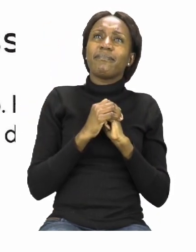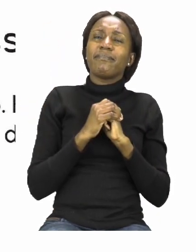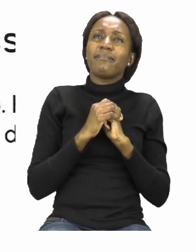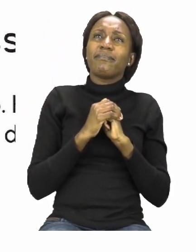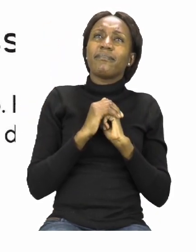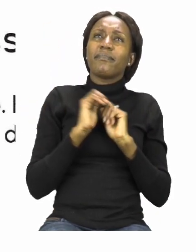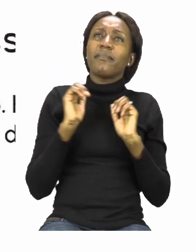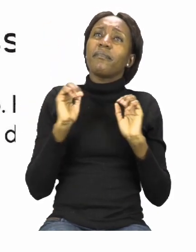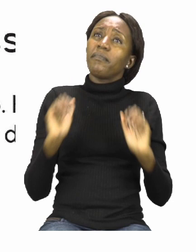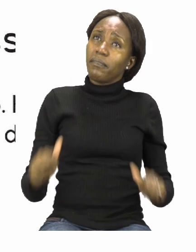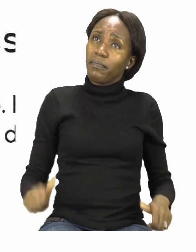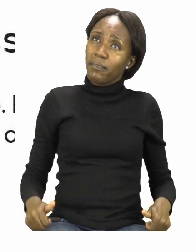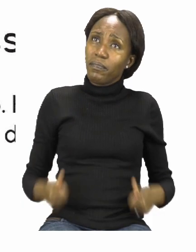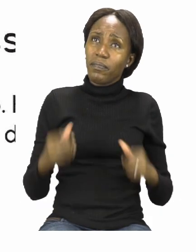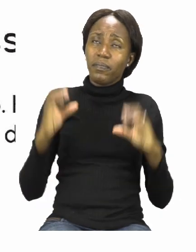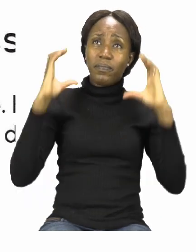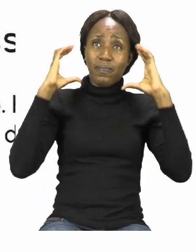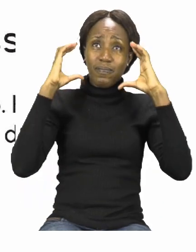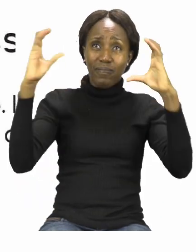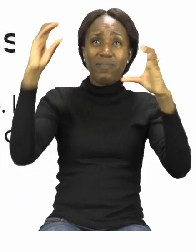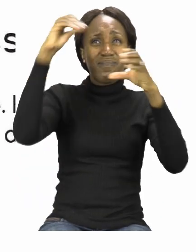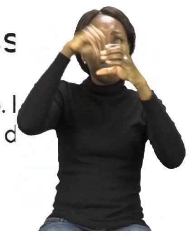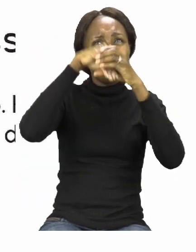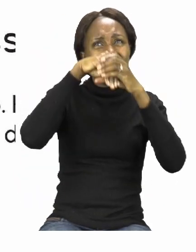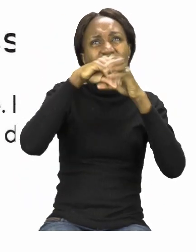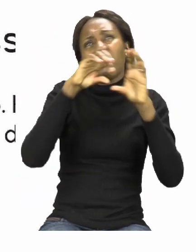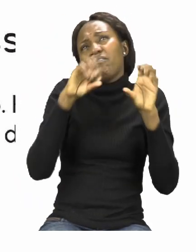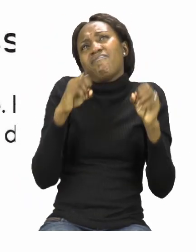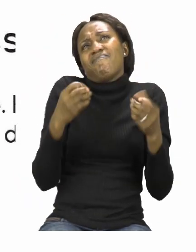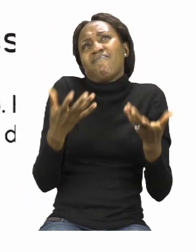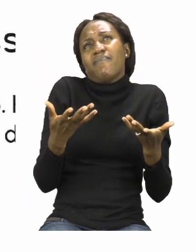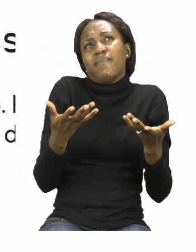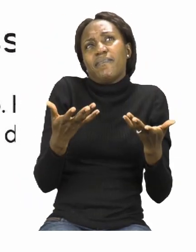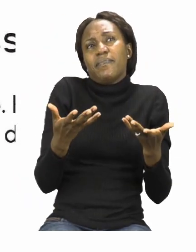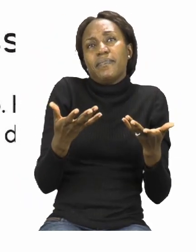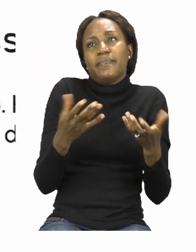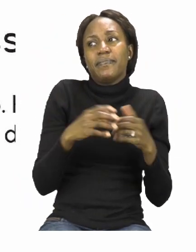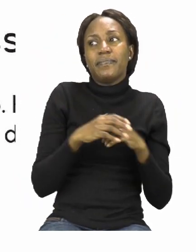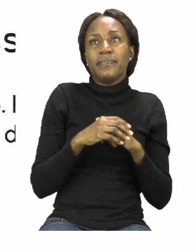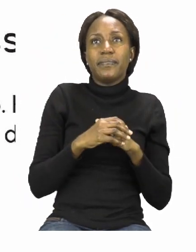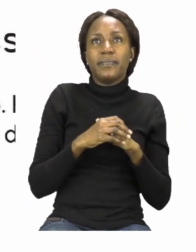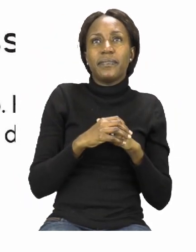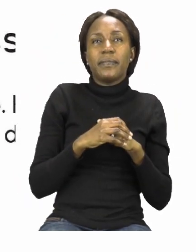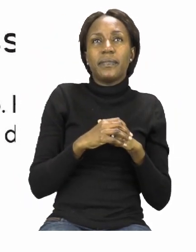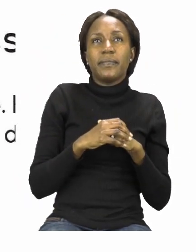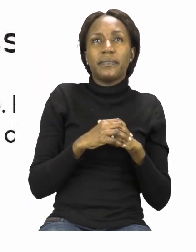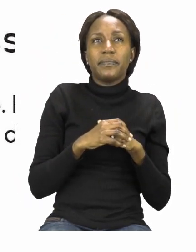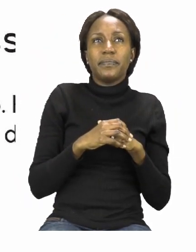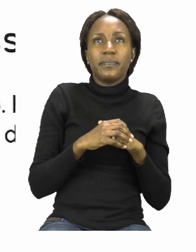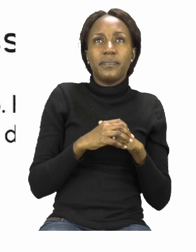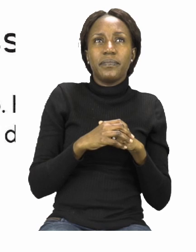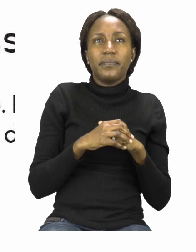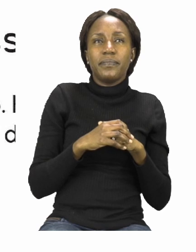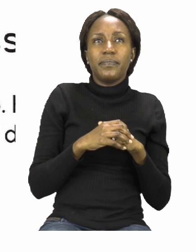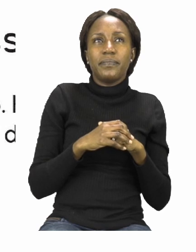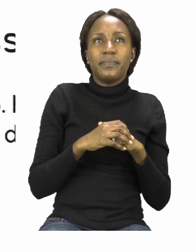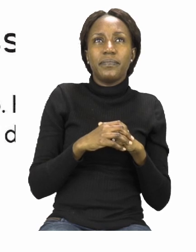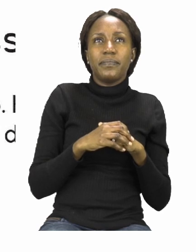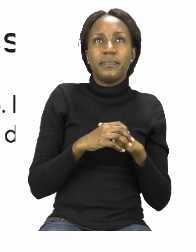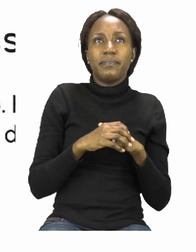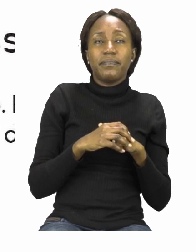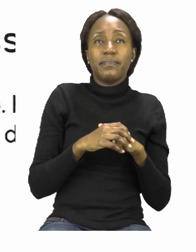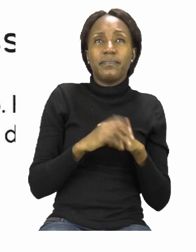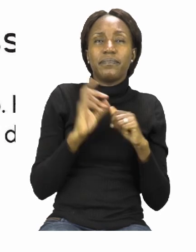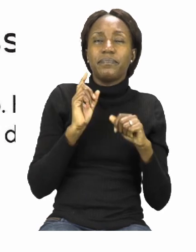stop. How many boys are left? Now the first one that I've already told you